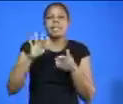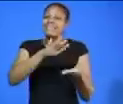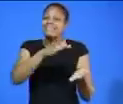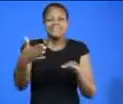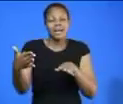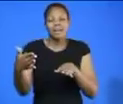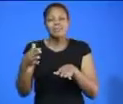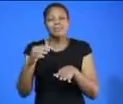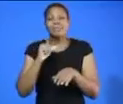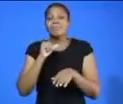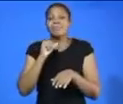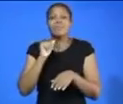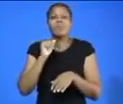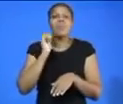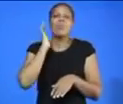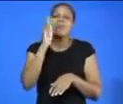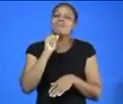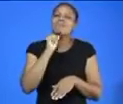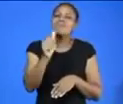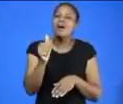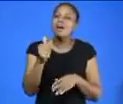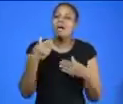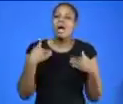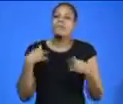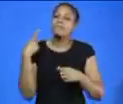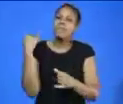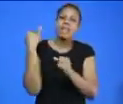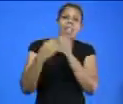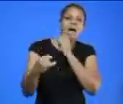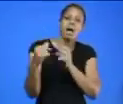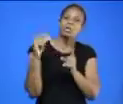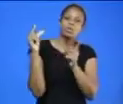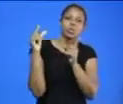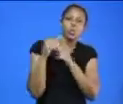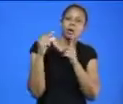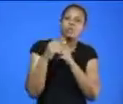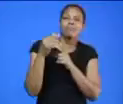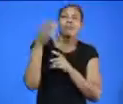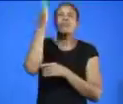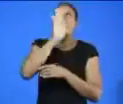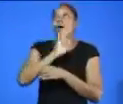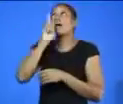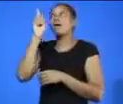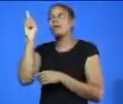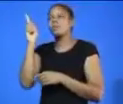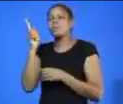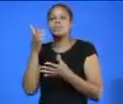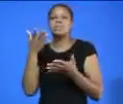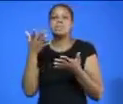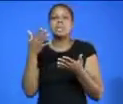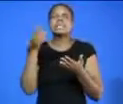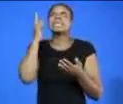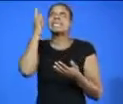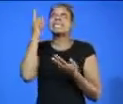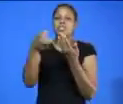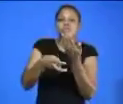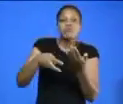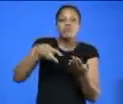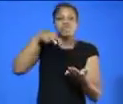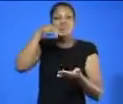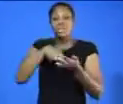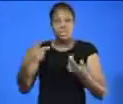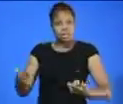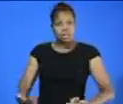death will not have the last word. There is a God who says, I am the resurrection and